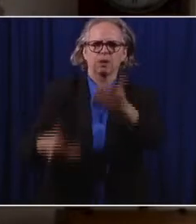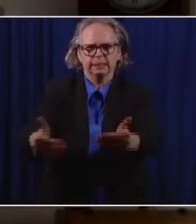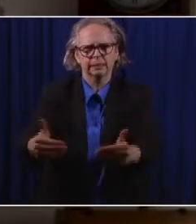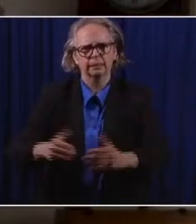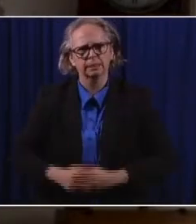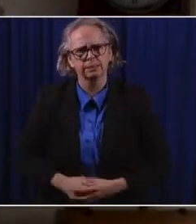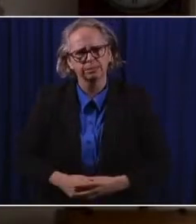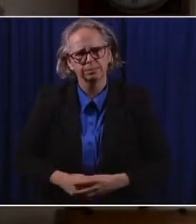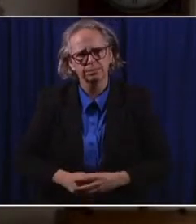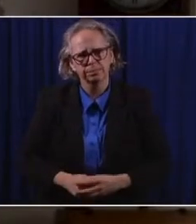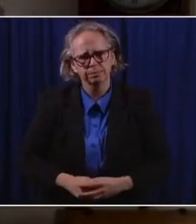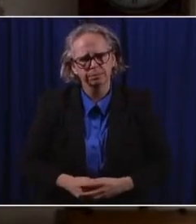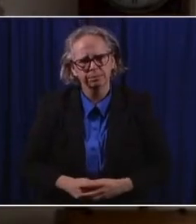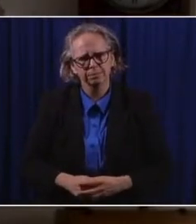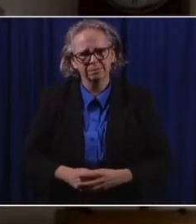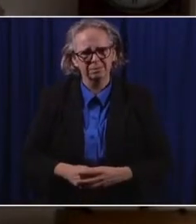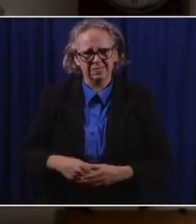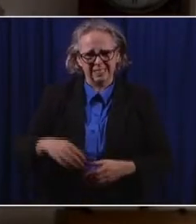elections are sacred.